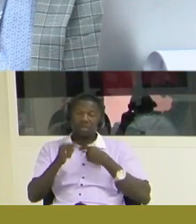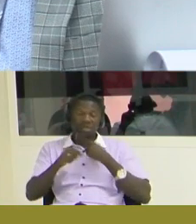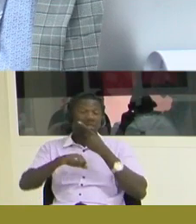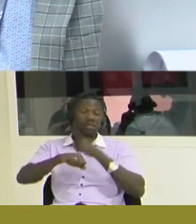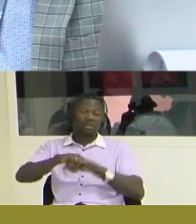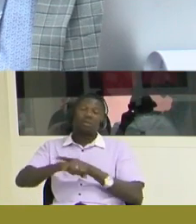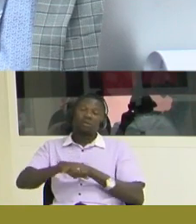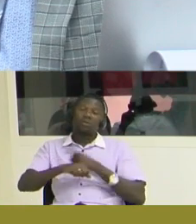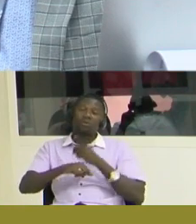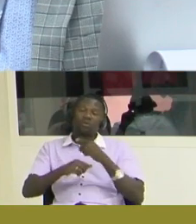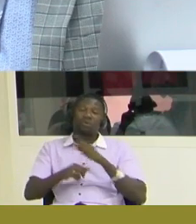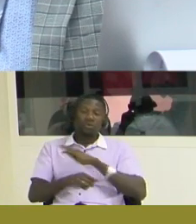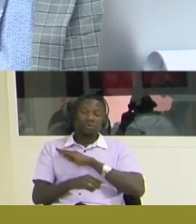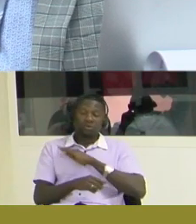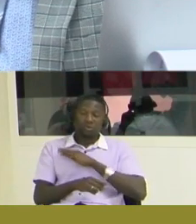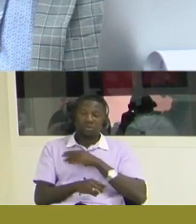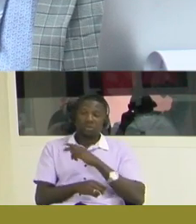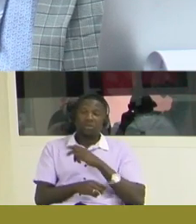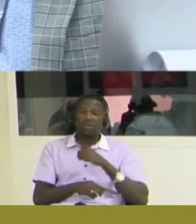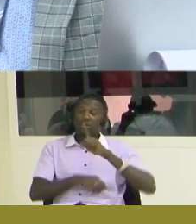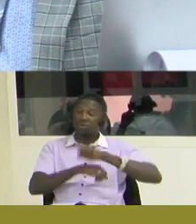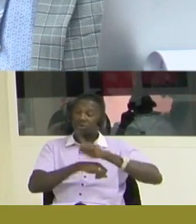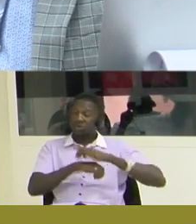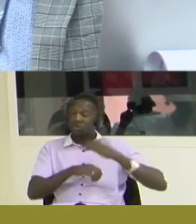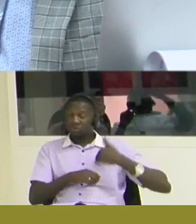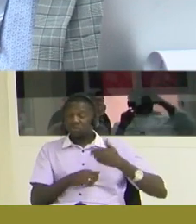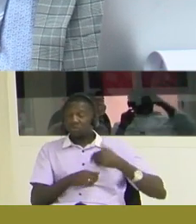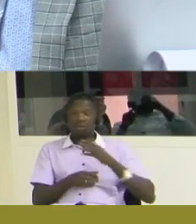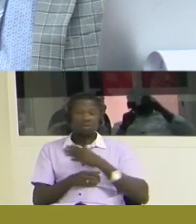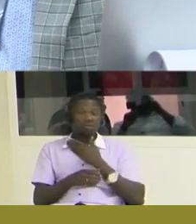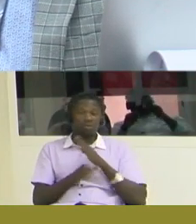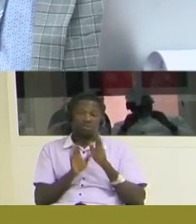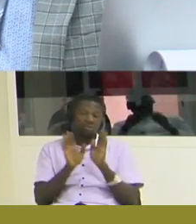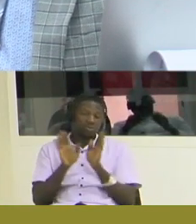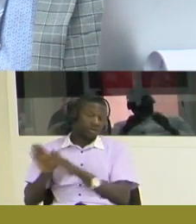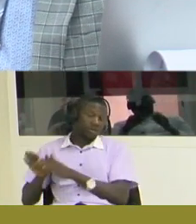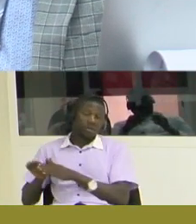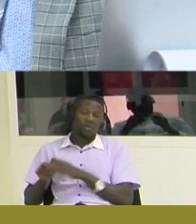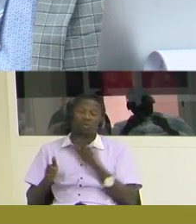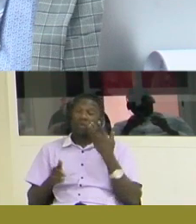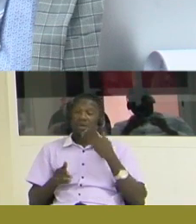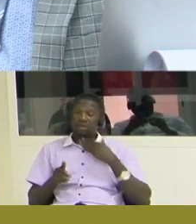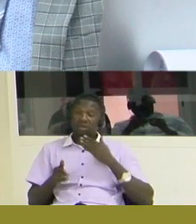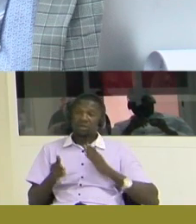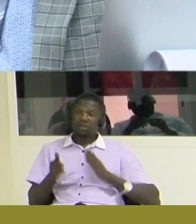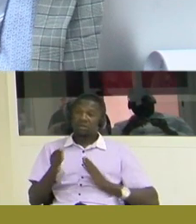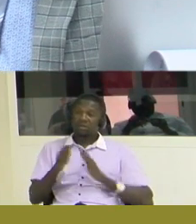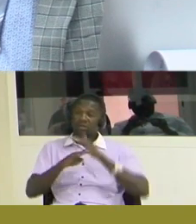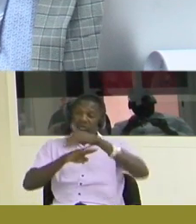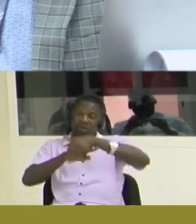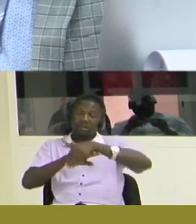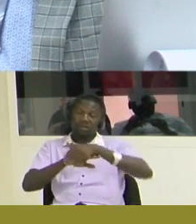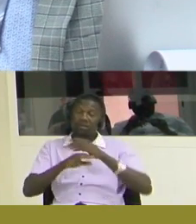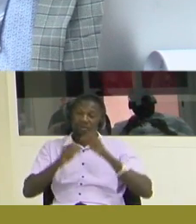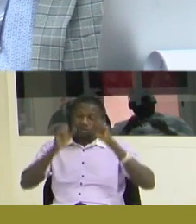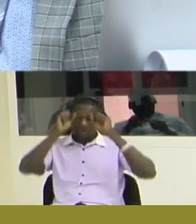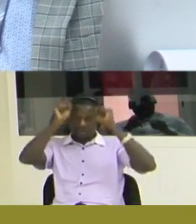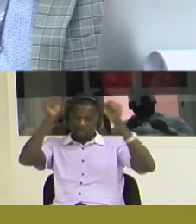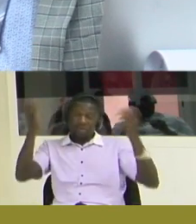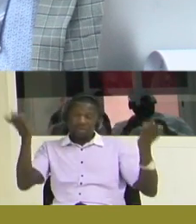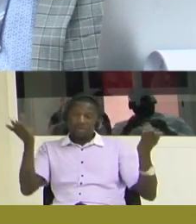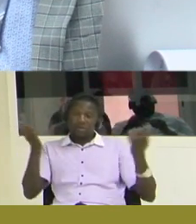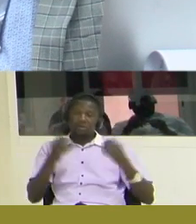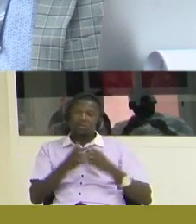time who was also that civilians were not spared whenever they crossed the government isn't